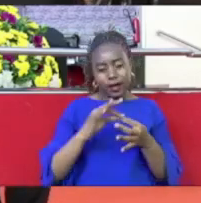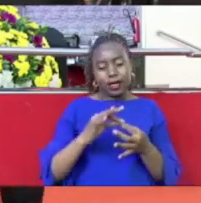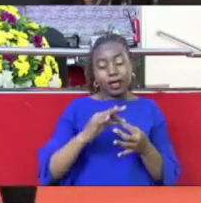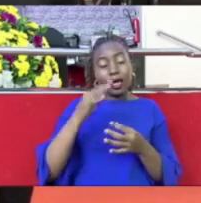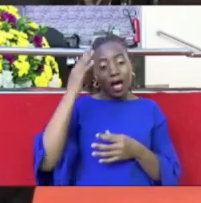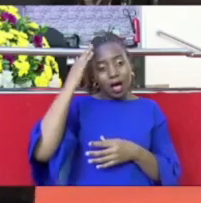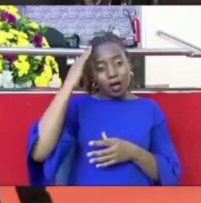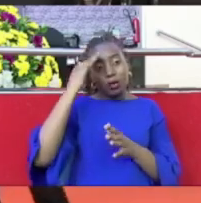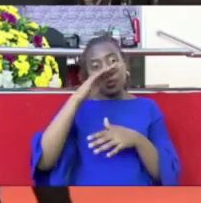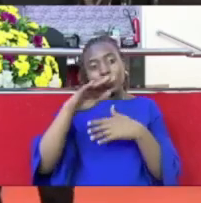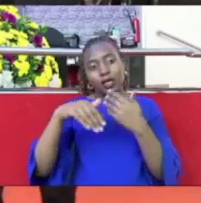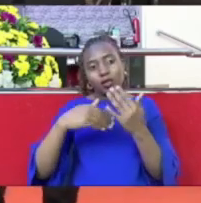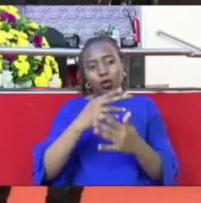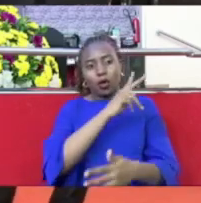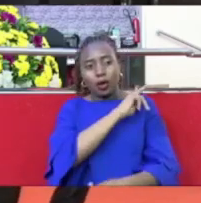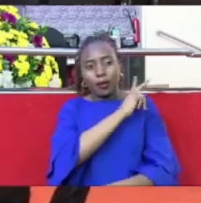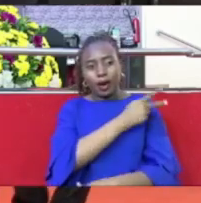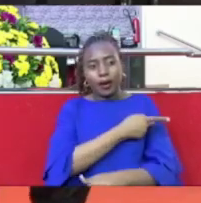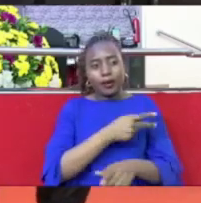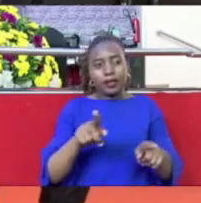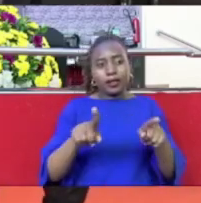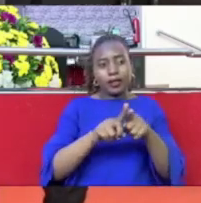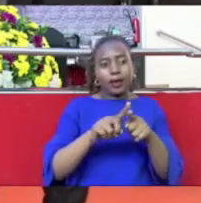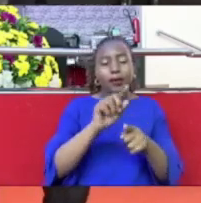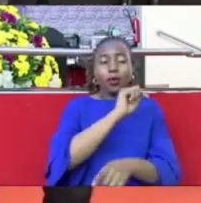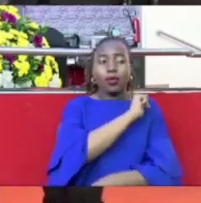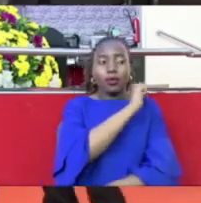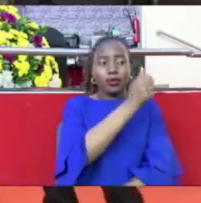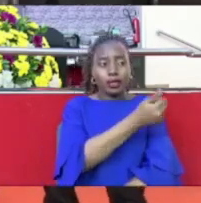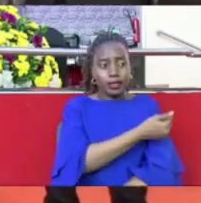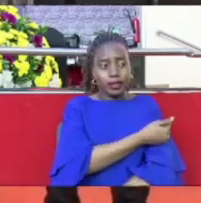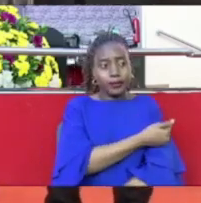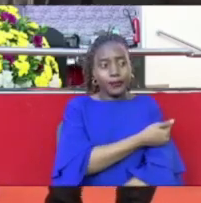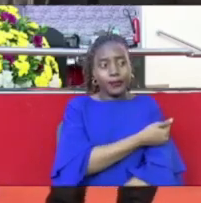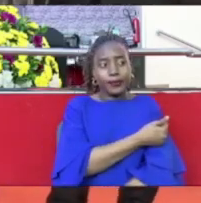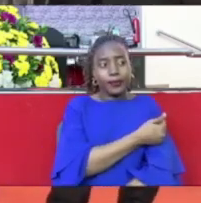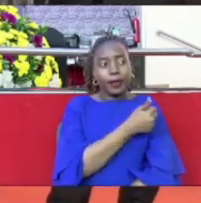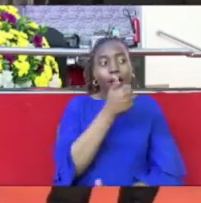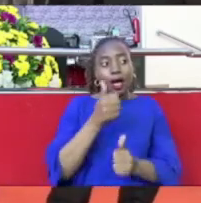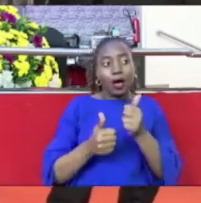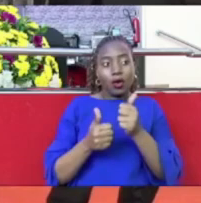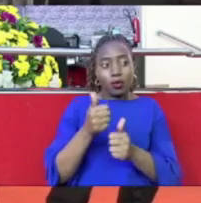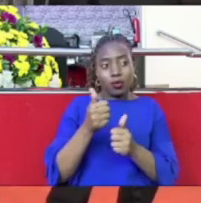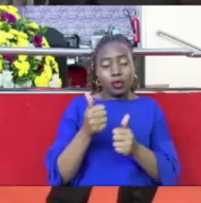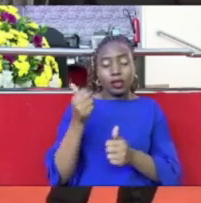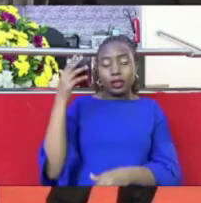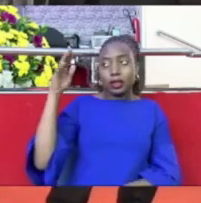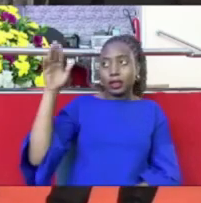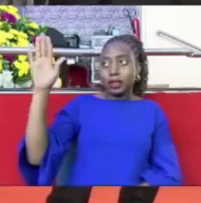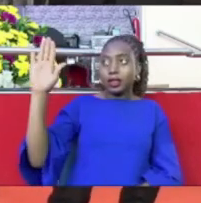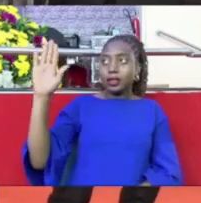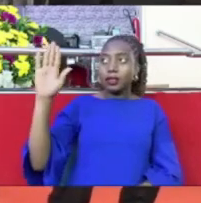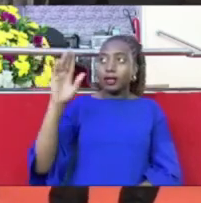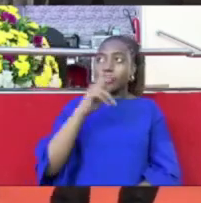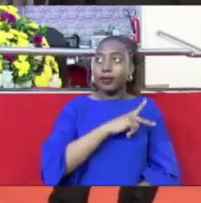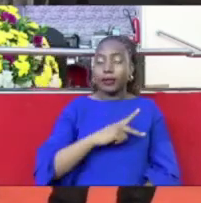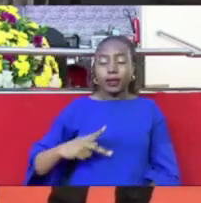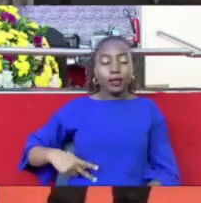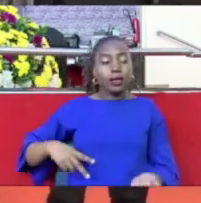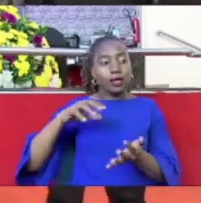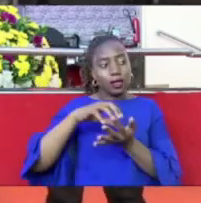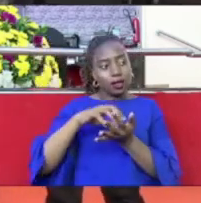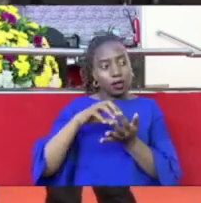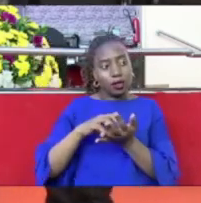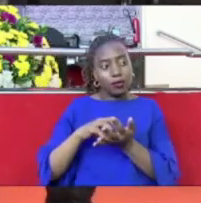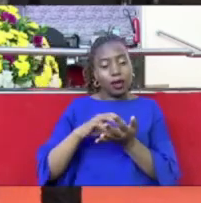and authority, tukijua kwamba nguvu na mamlaka zote, that is in his kingship, ambazo ziko kwenye ufalme wake, has